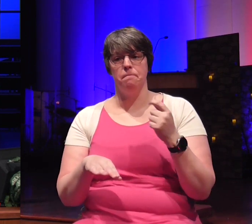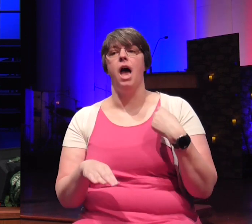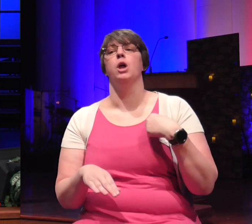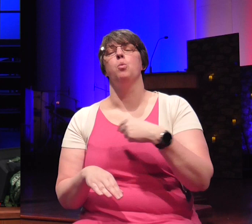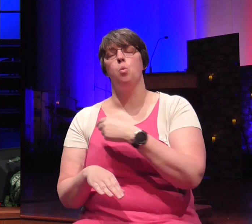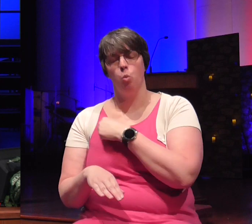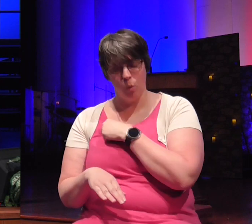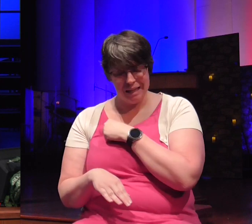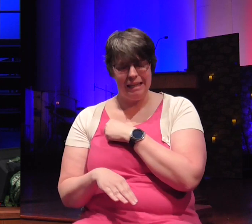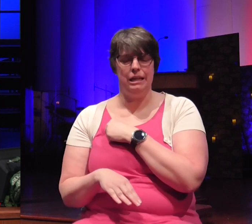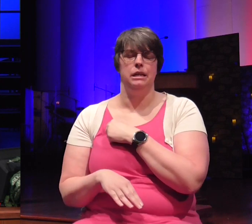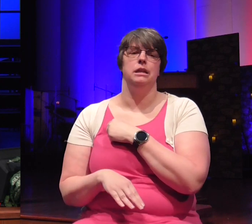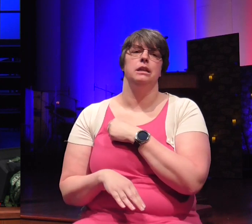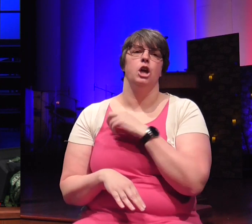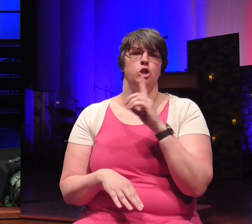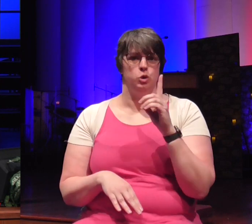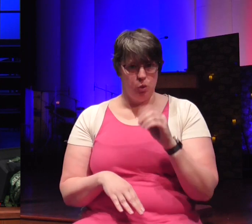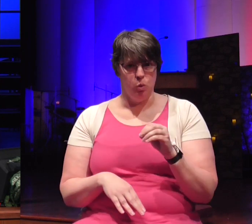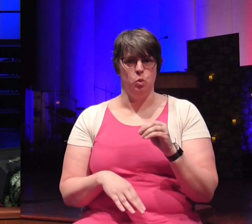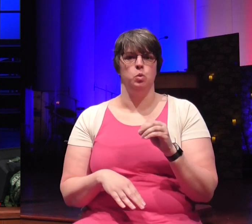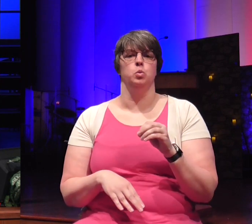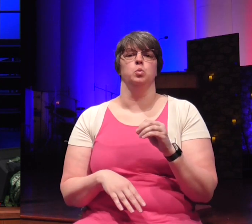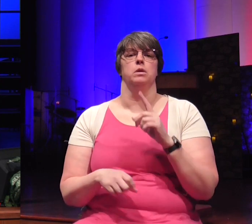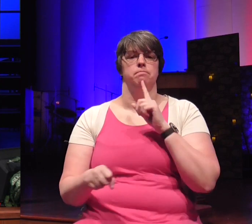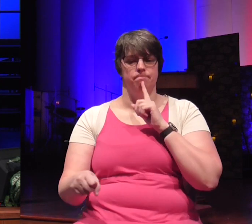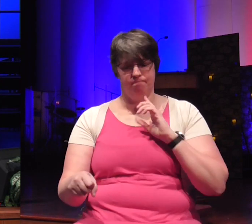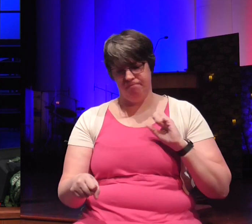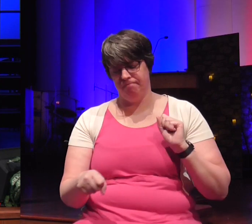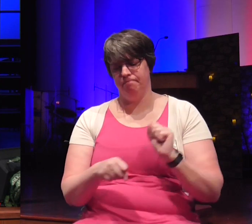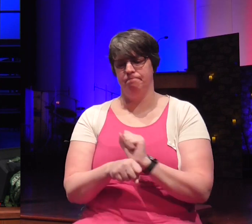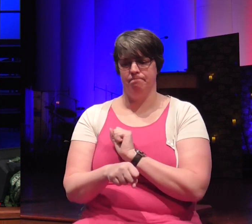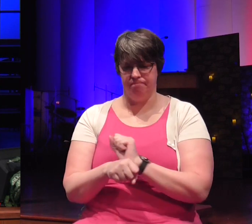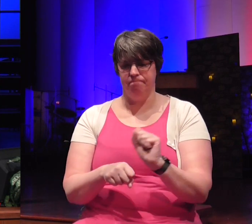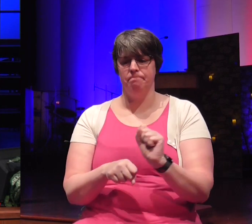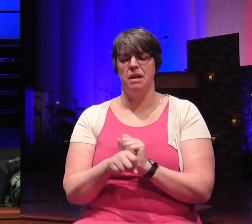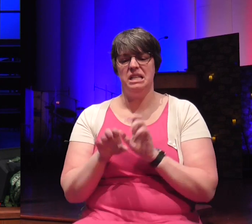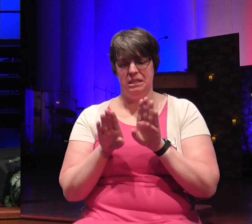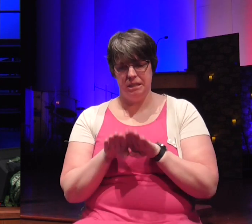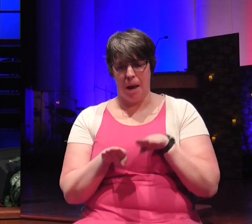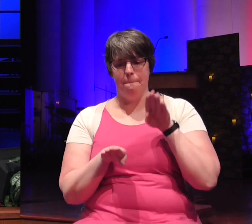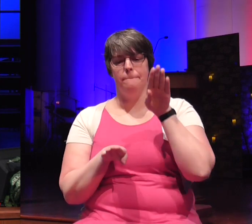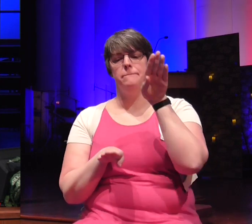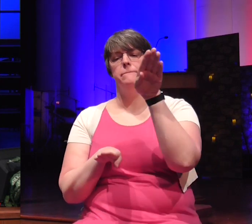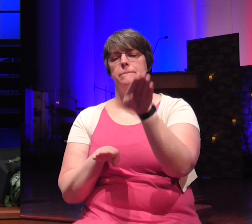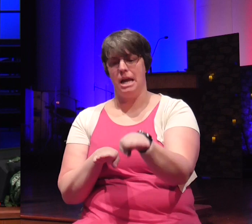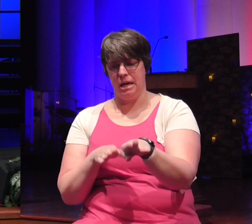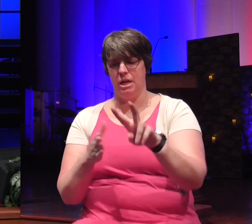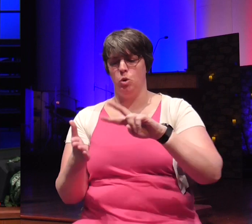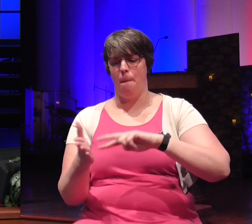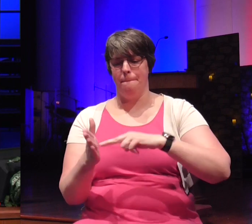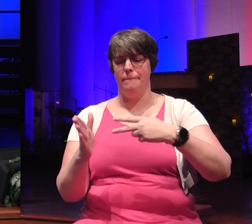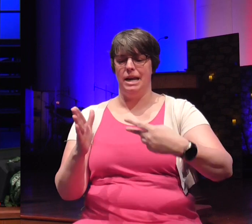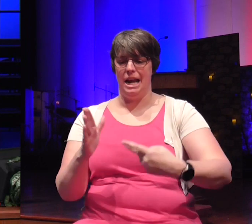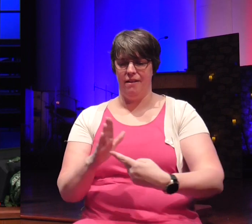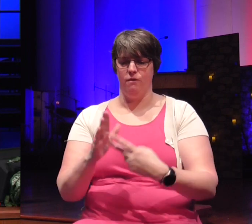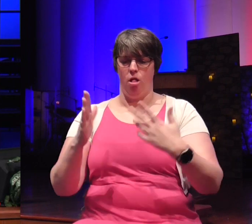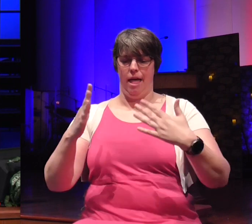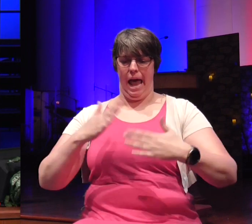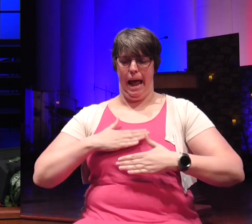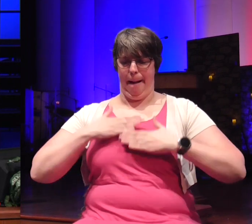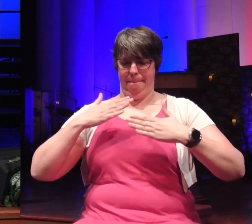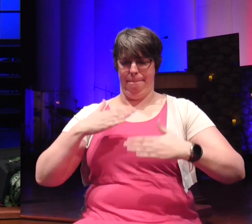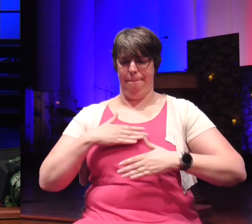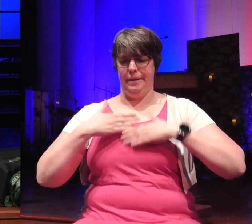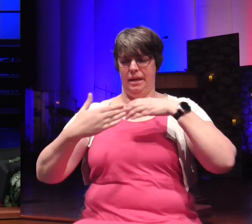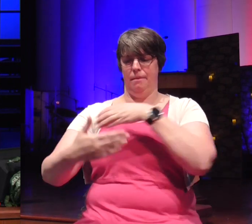absolutely be stepping into a new dimension of meaningful, happy,